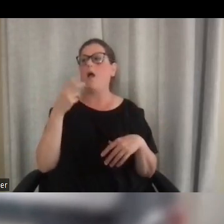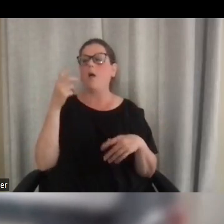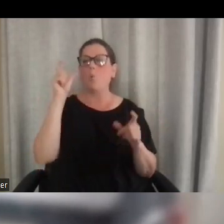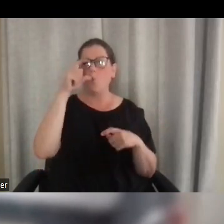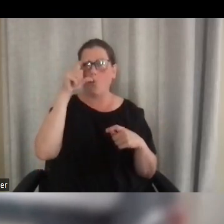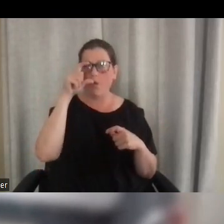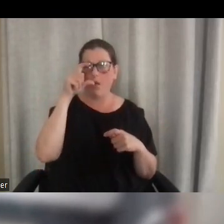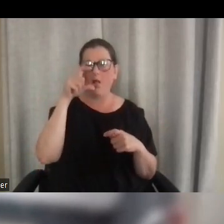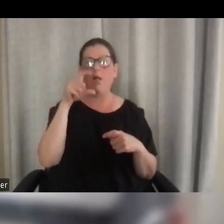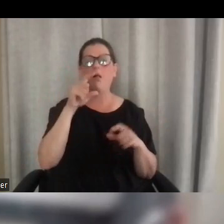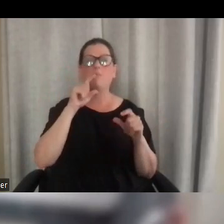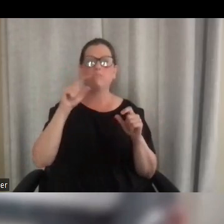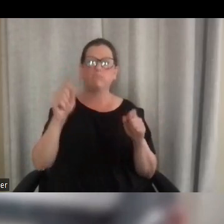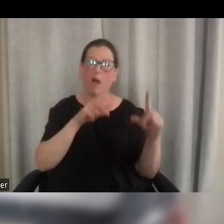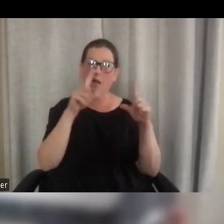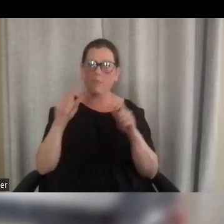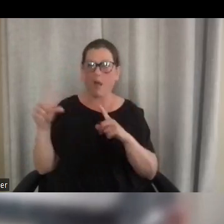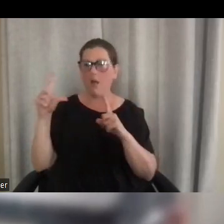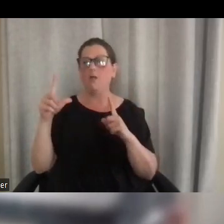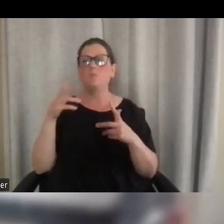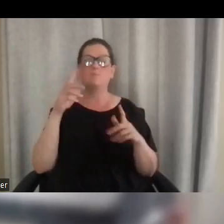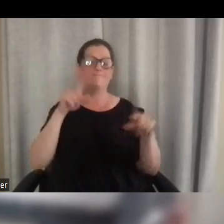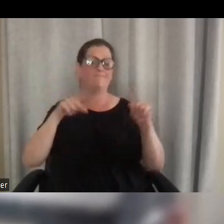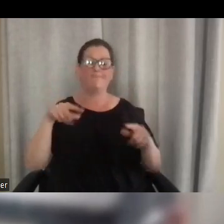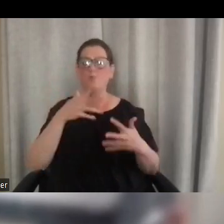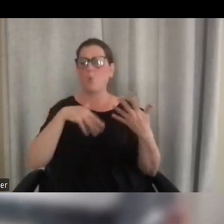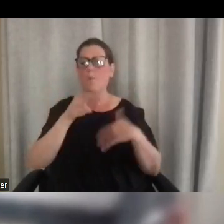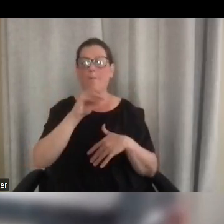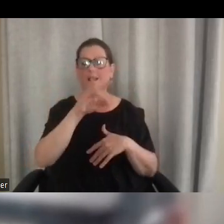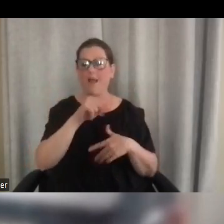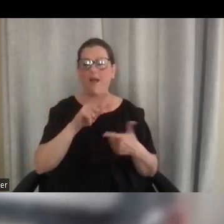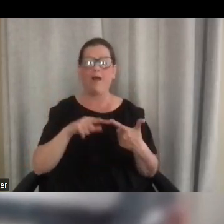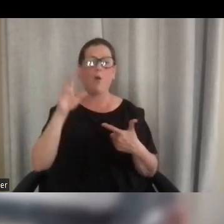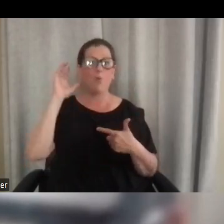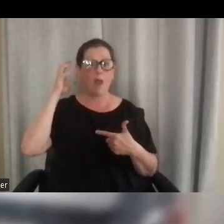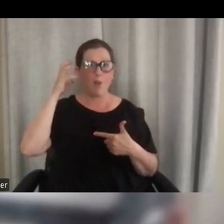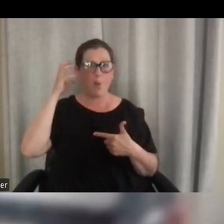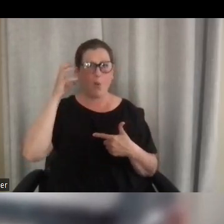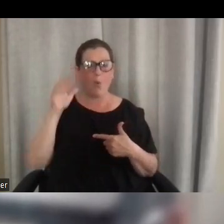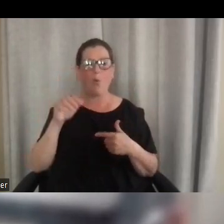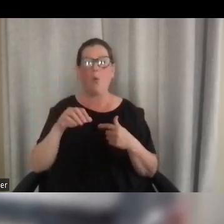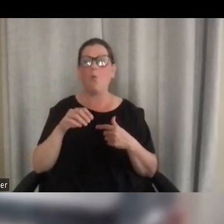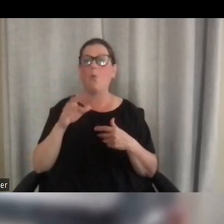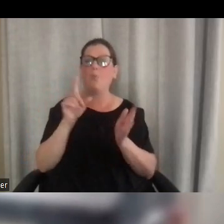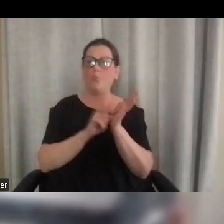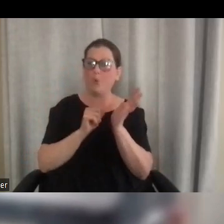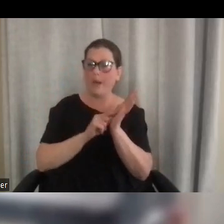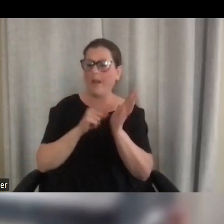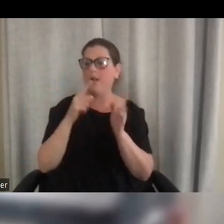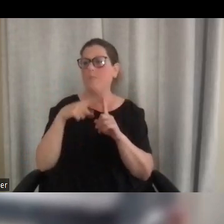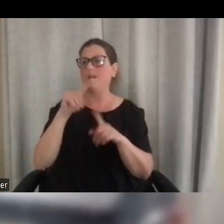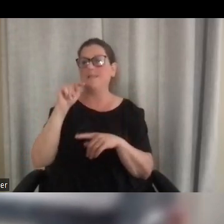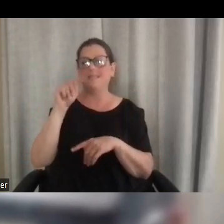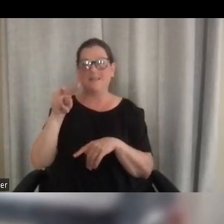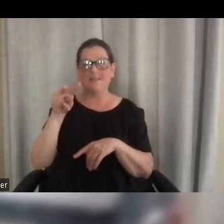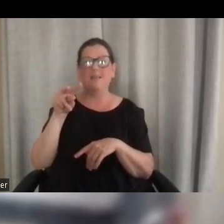across Google pages, various social media, radio ads, print ads, and TV ads.